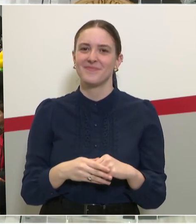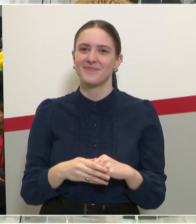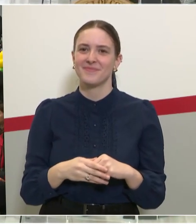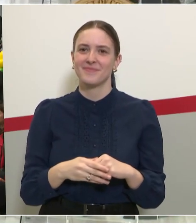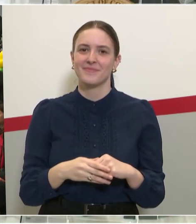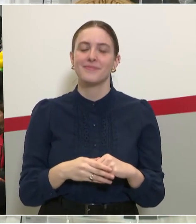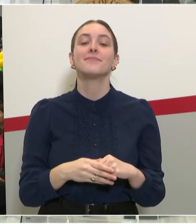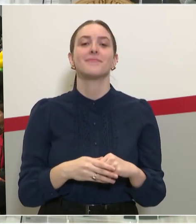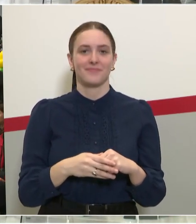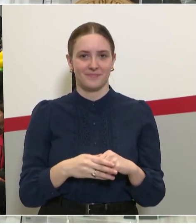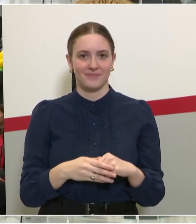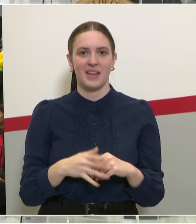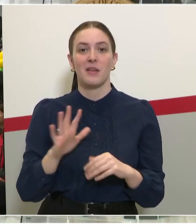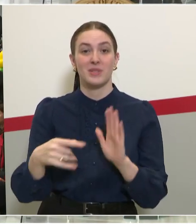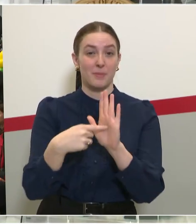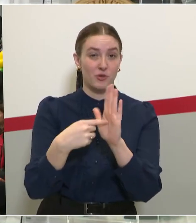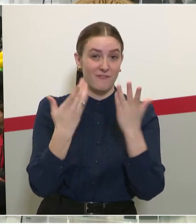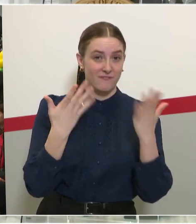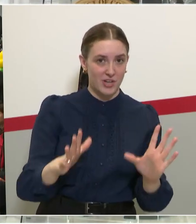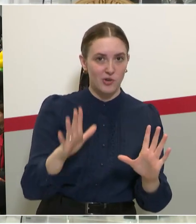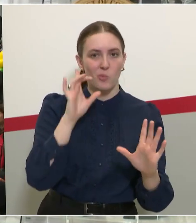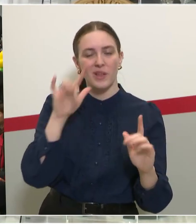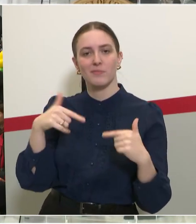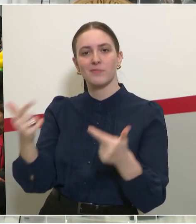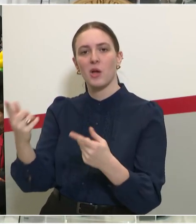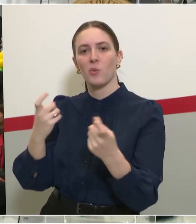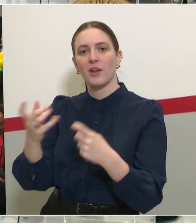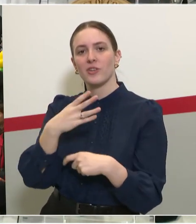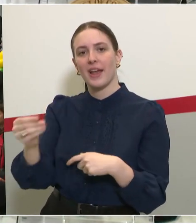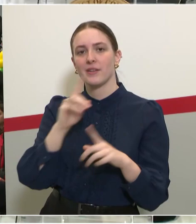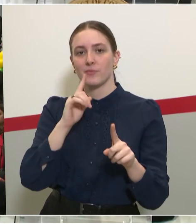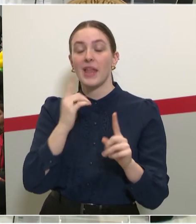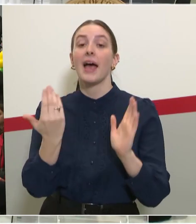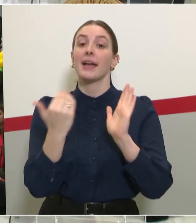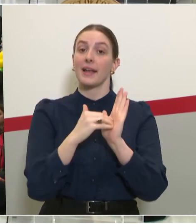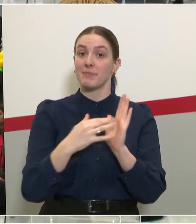And then, Mayor, after that, we're going to go to Q&A. Application opens at 12 noon,